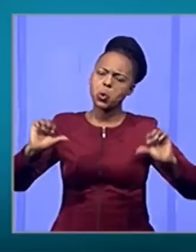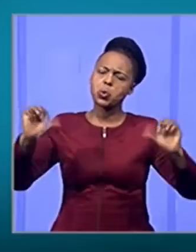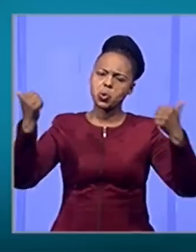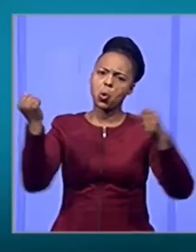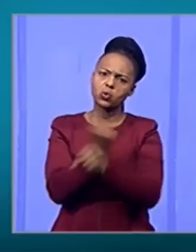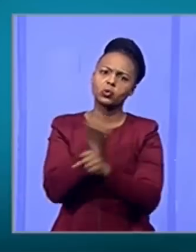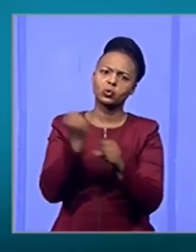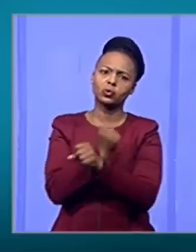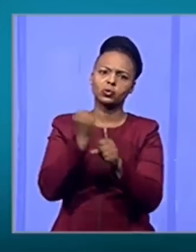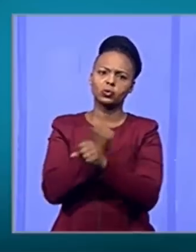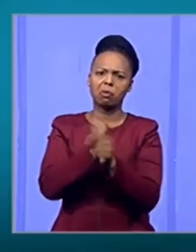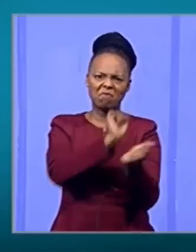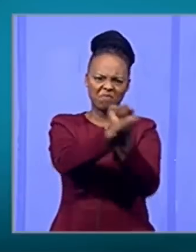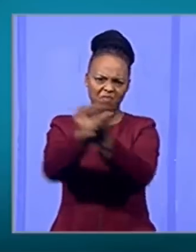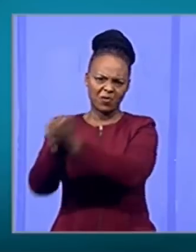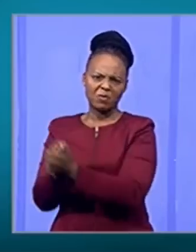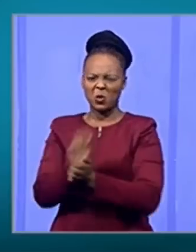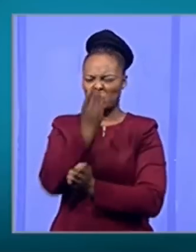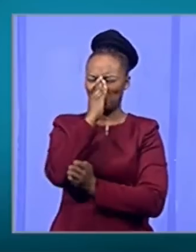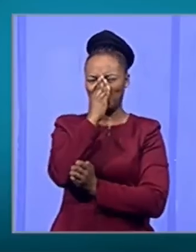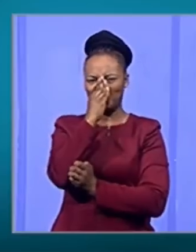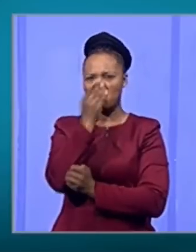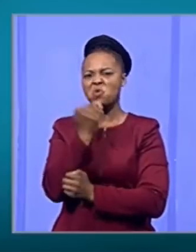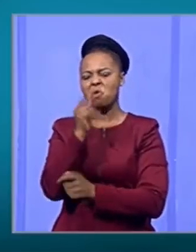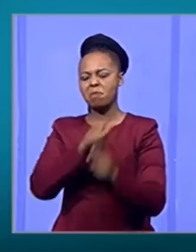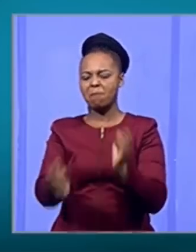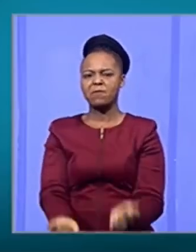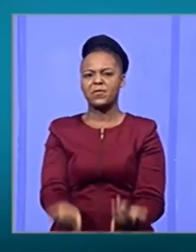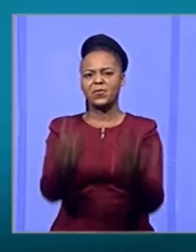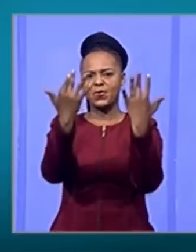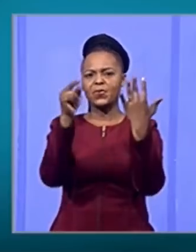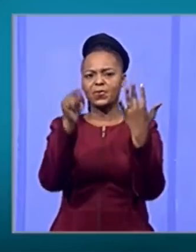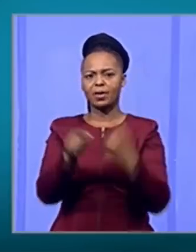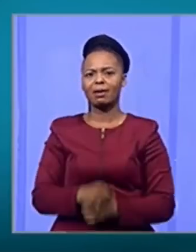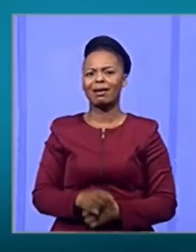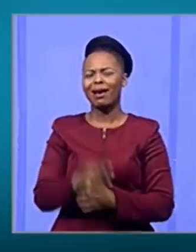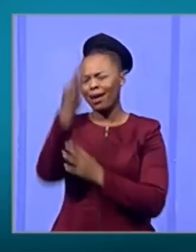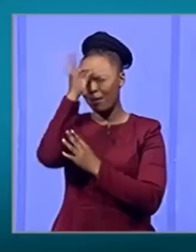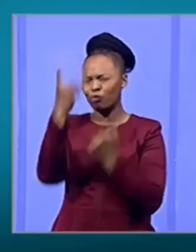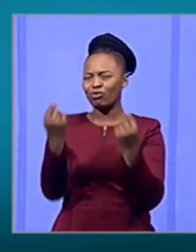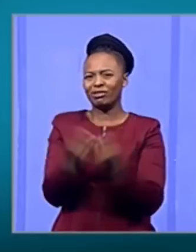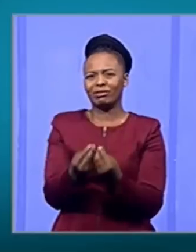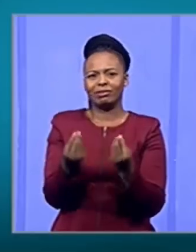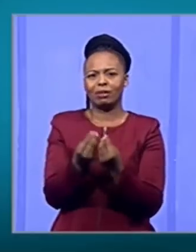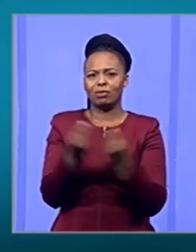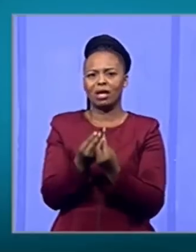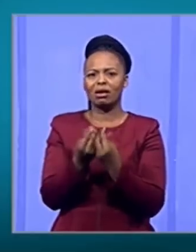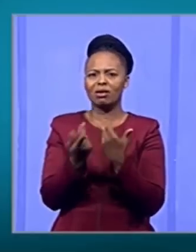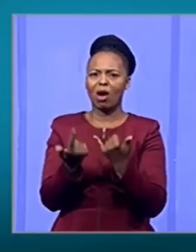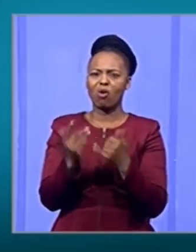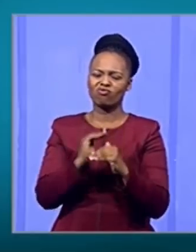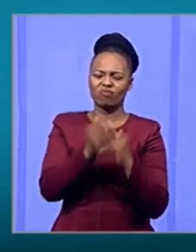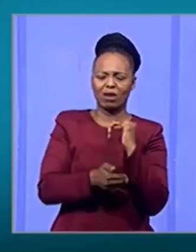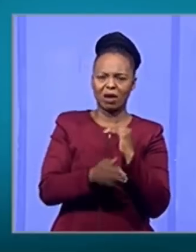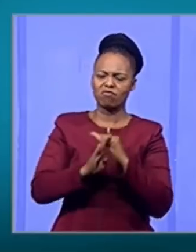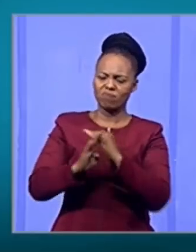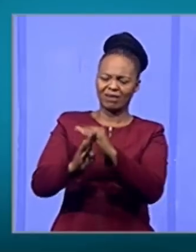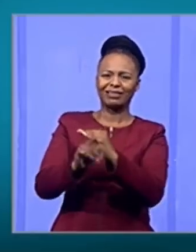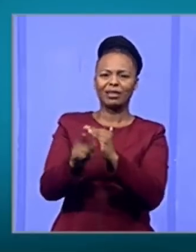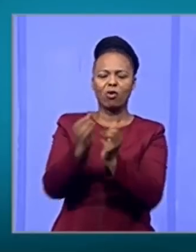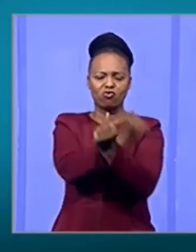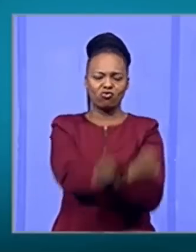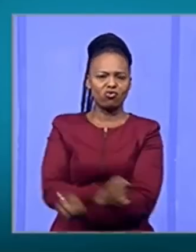dirilego ka go swara dikebekwa tša go fiša dilori, nke mmušo o dire se sengwe go šireletša dilori ka gore ke